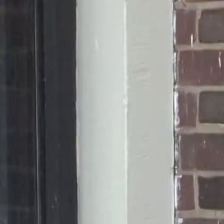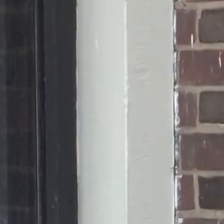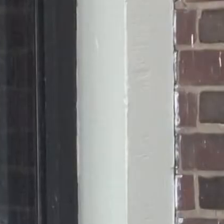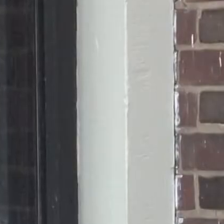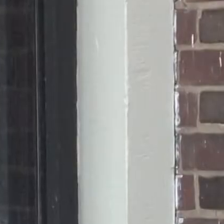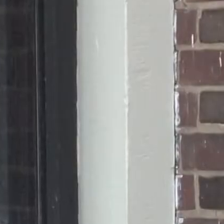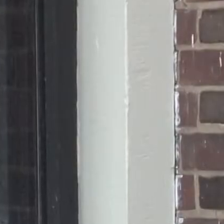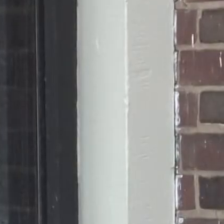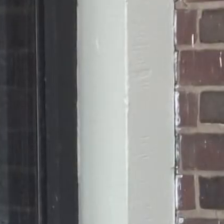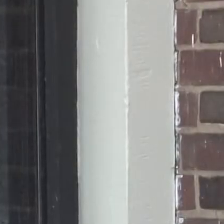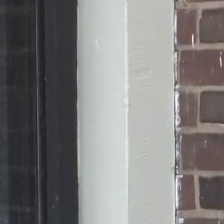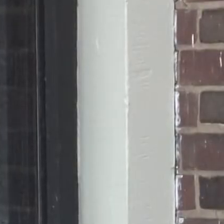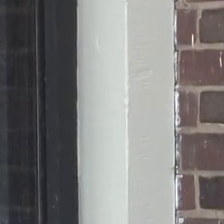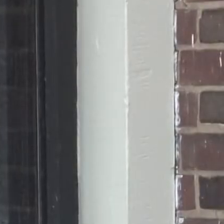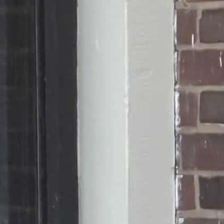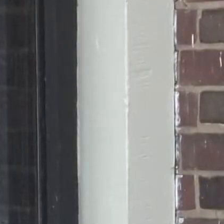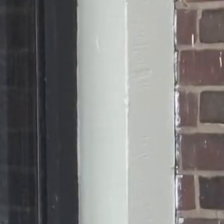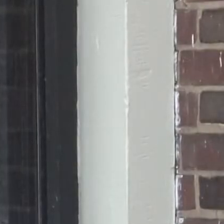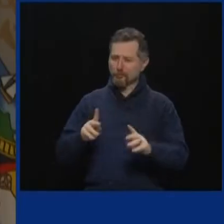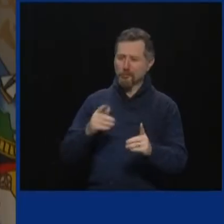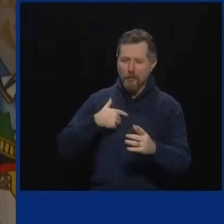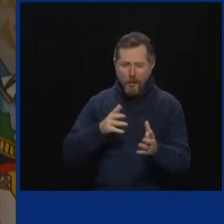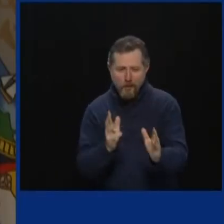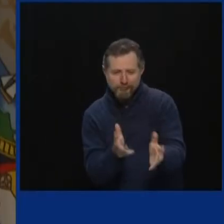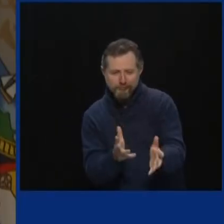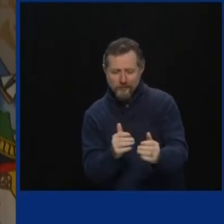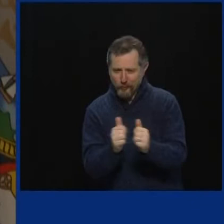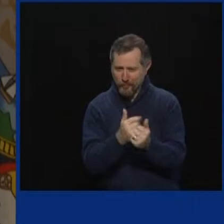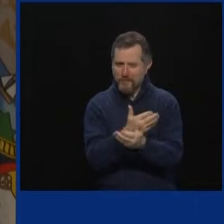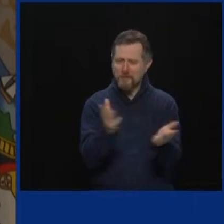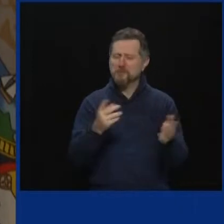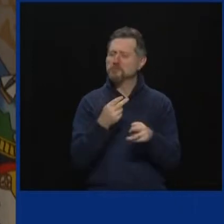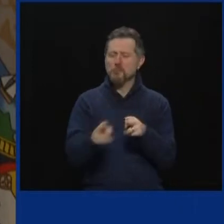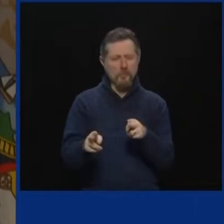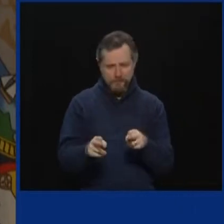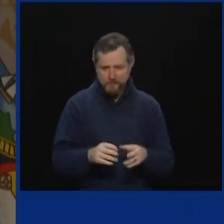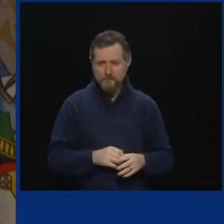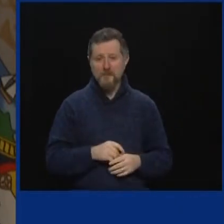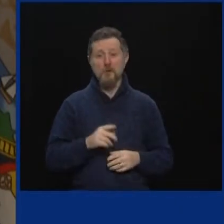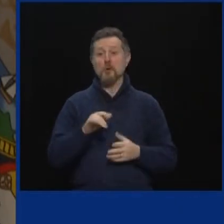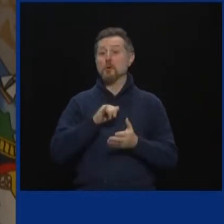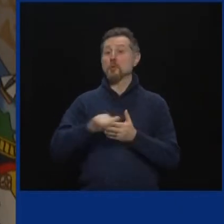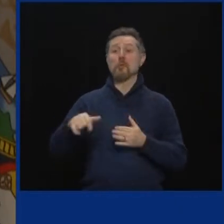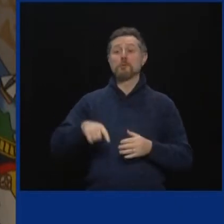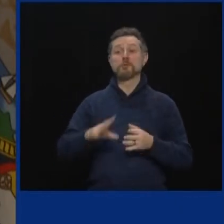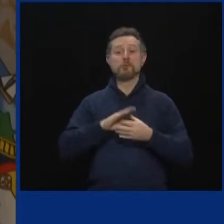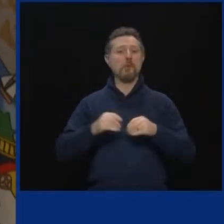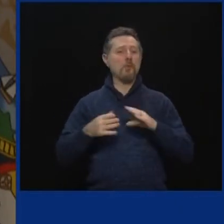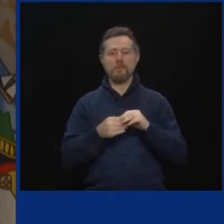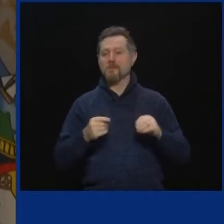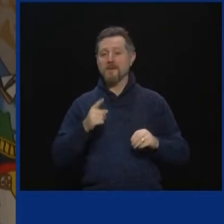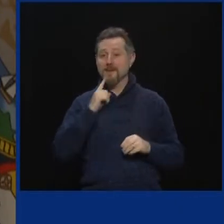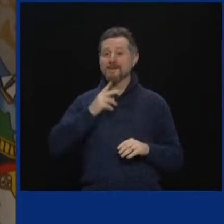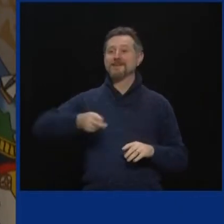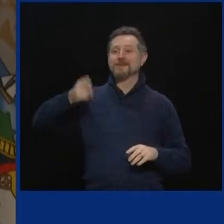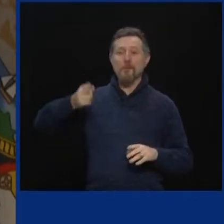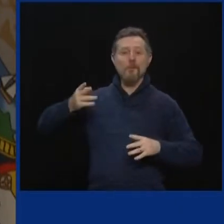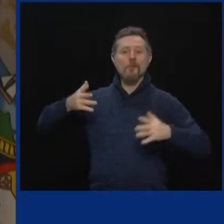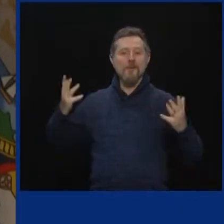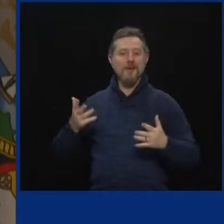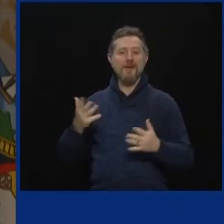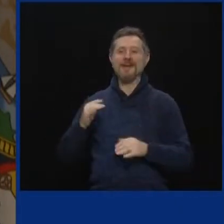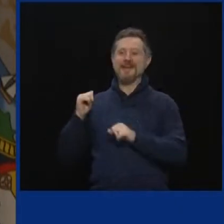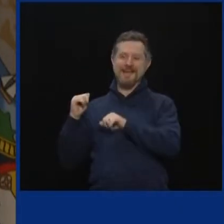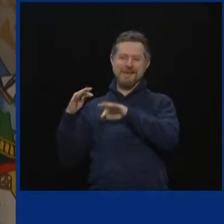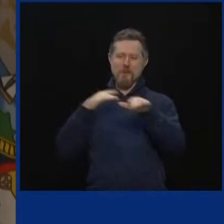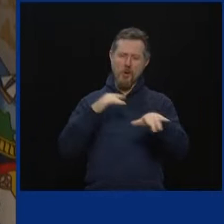here. Others will arrive early next year. New York Stories has always been one of immigrants. And these brave Afghan refugees